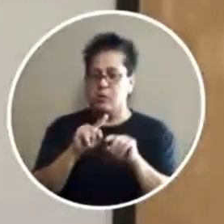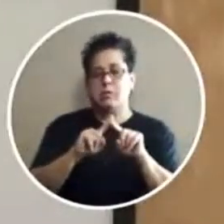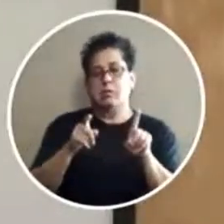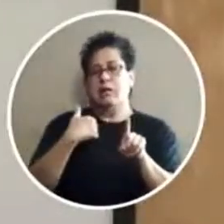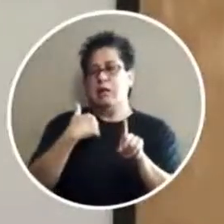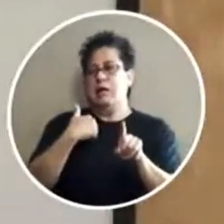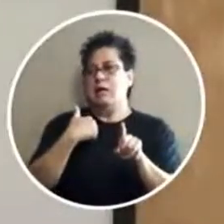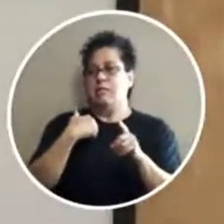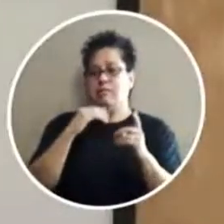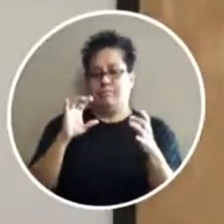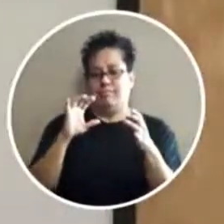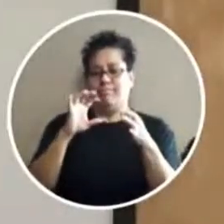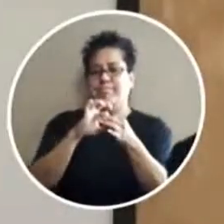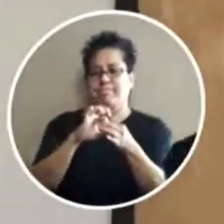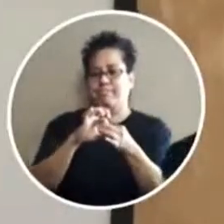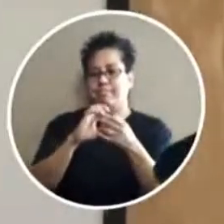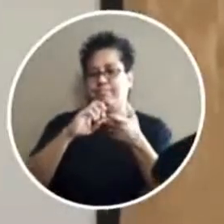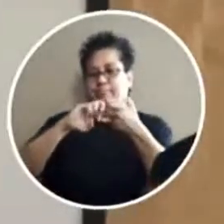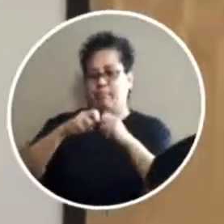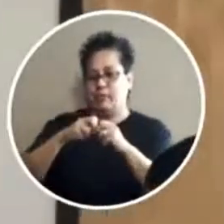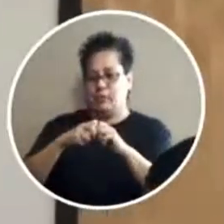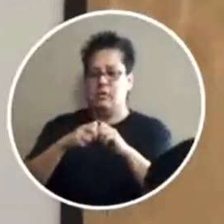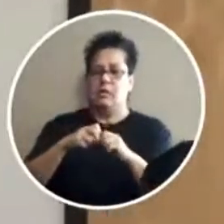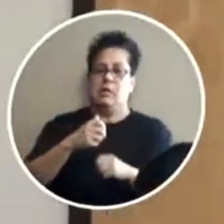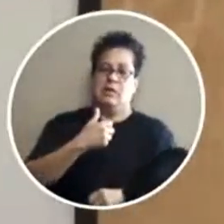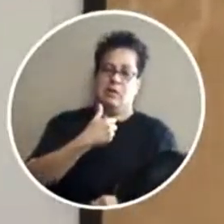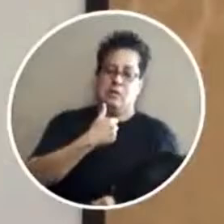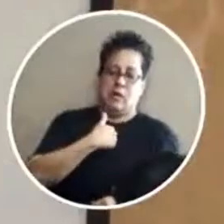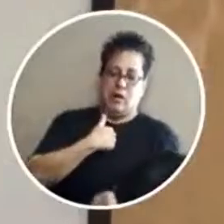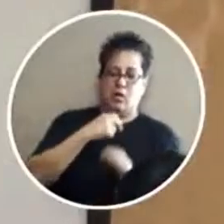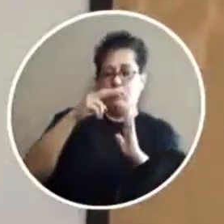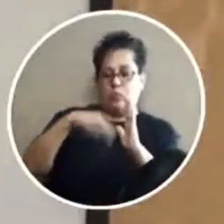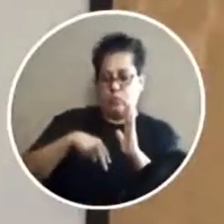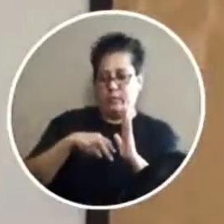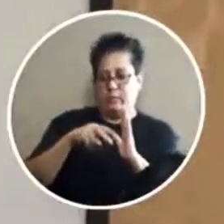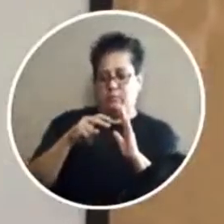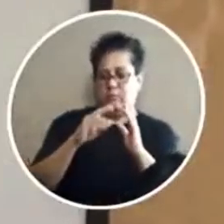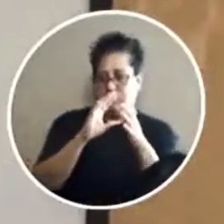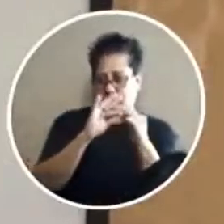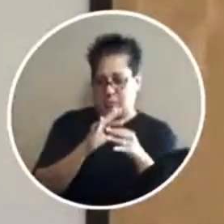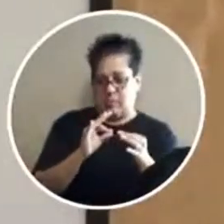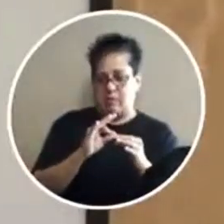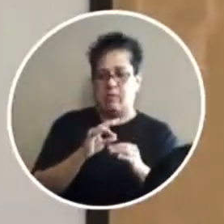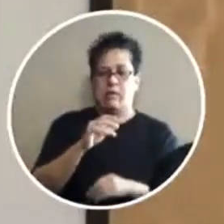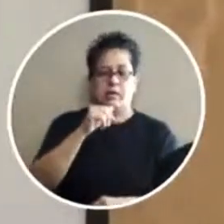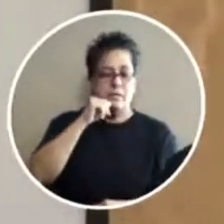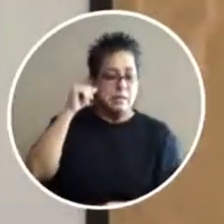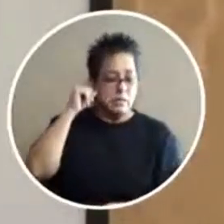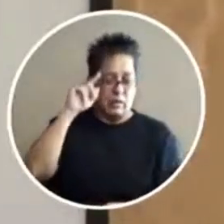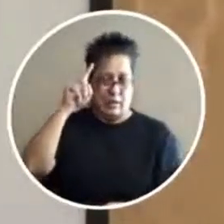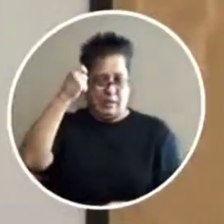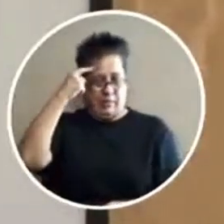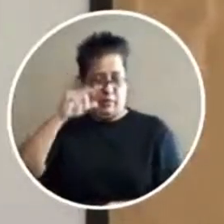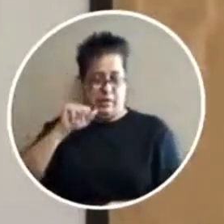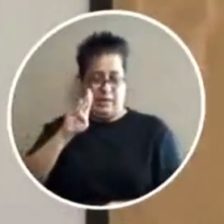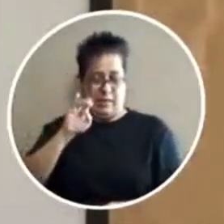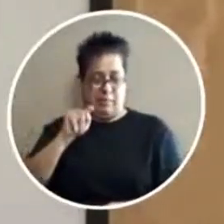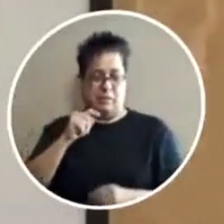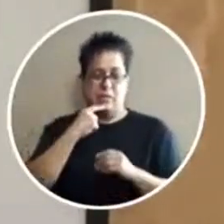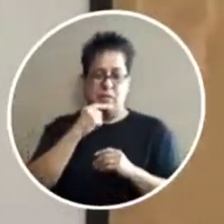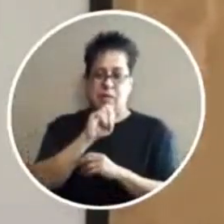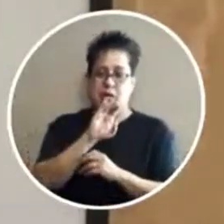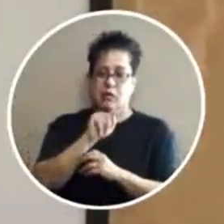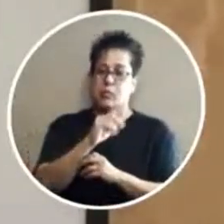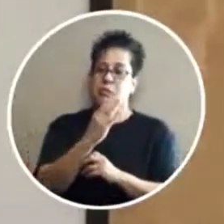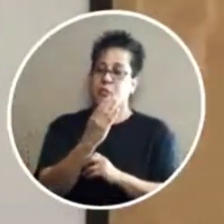some connectivity issues. So I am going to go ahead and read his statement on his behalf. Yesterday, Governor Abbott announced that effective